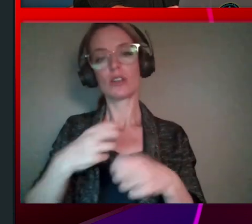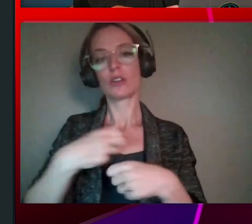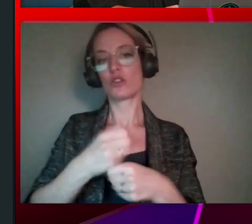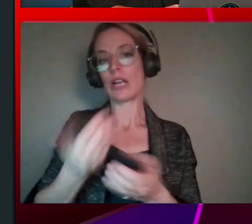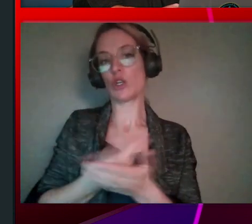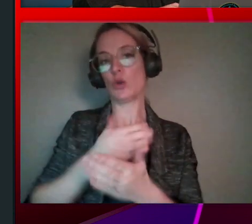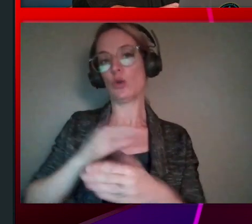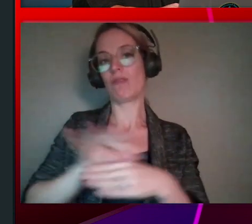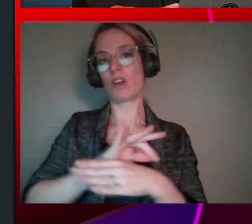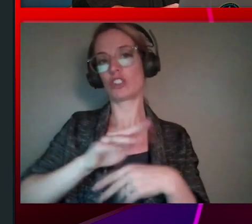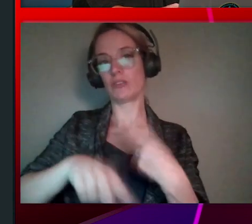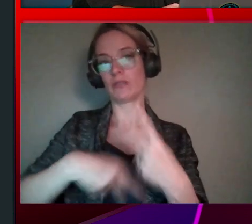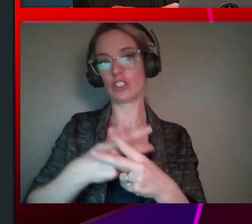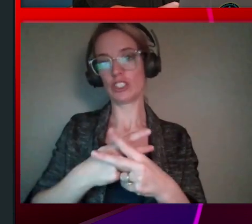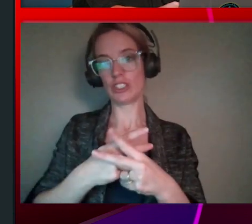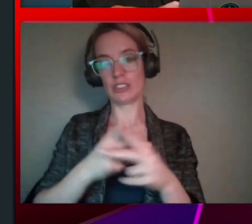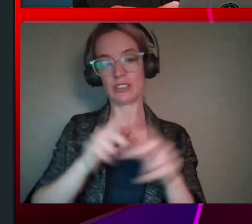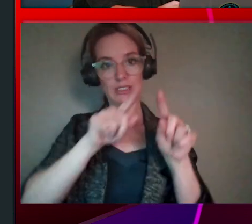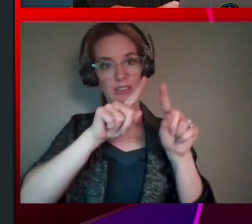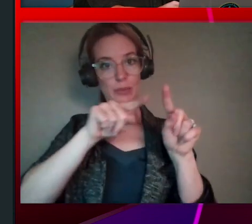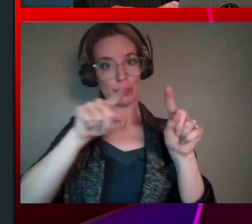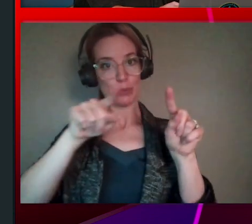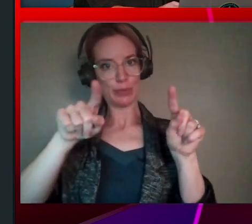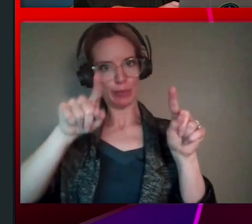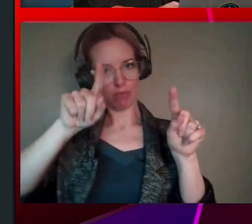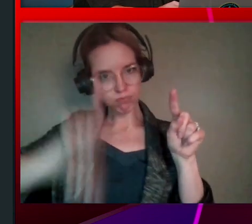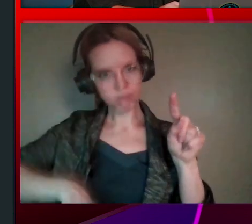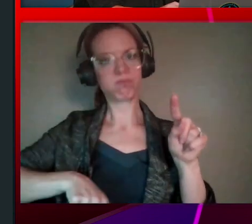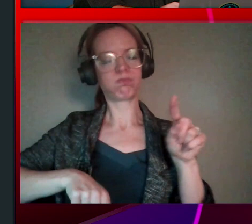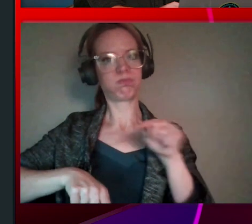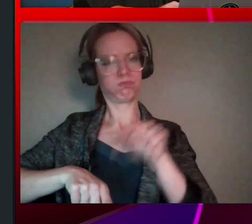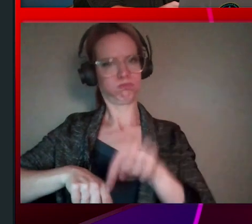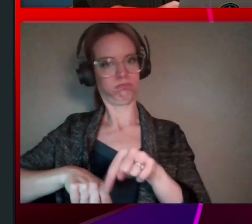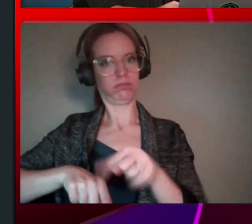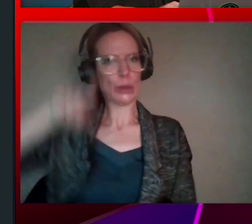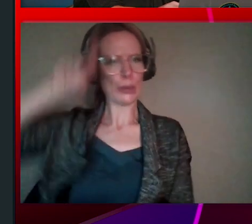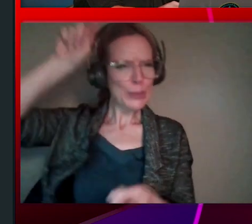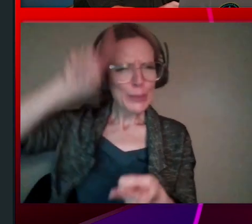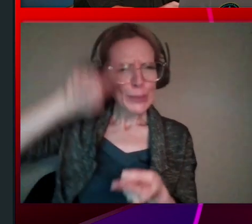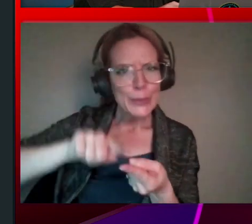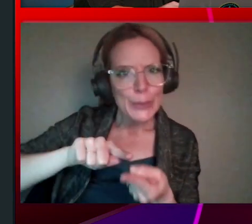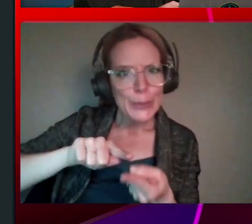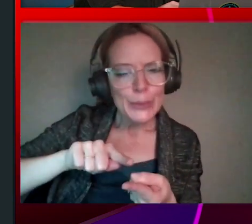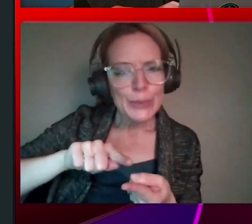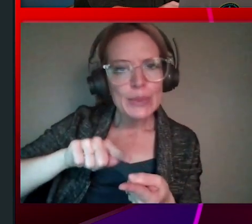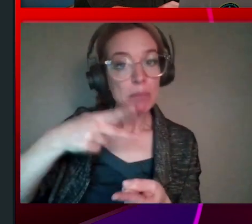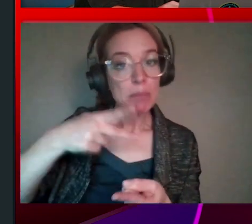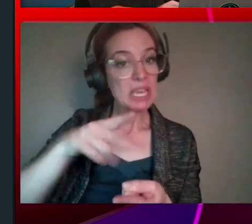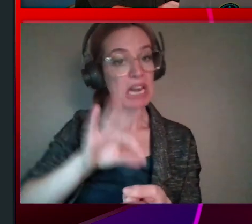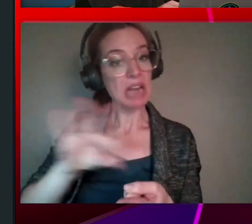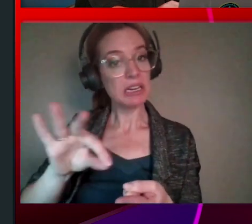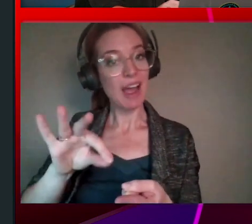flipped the alias, you see a significant reduction in both P99